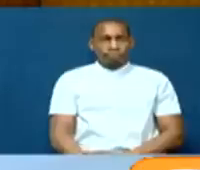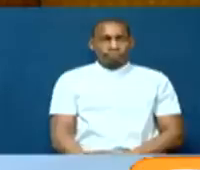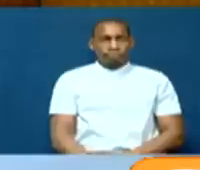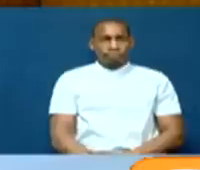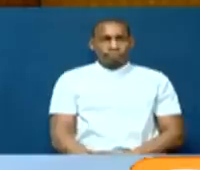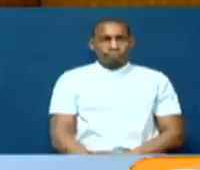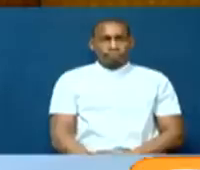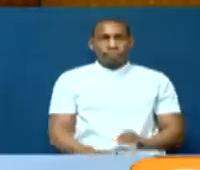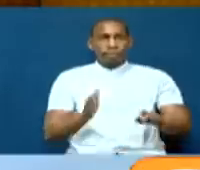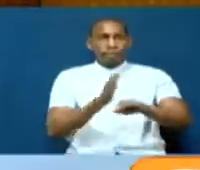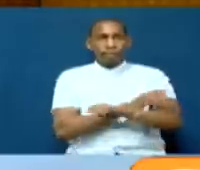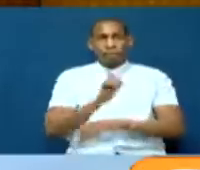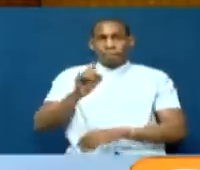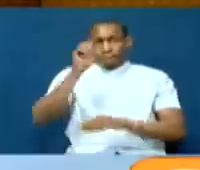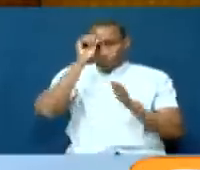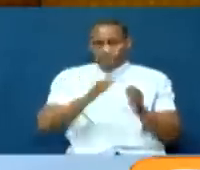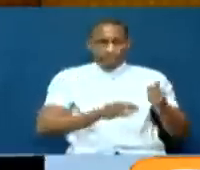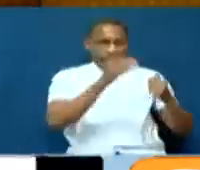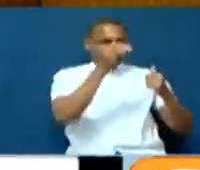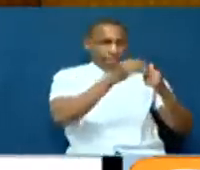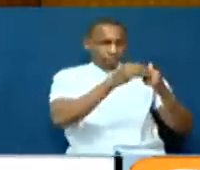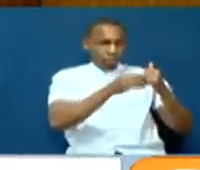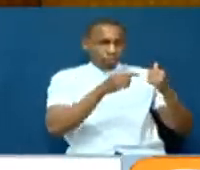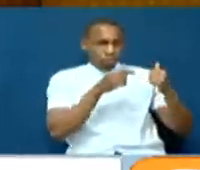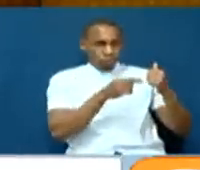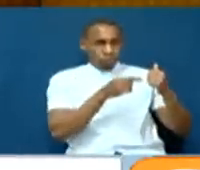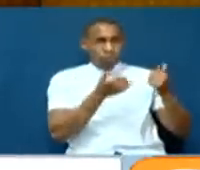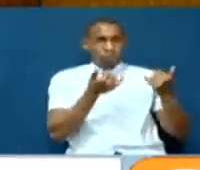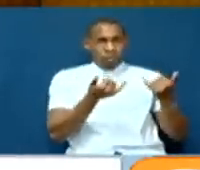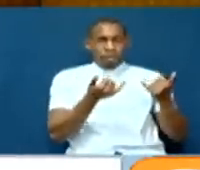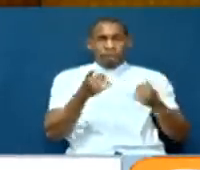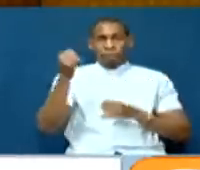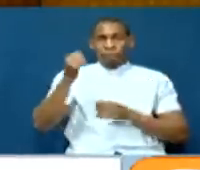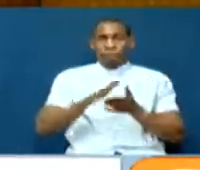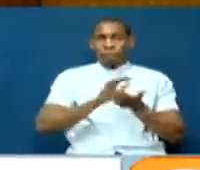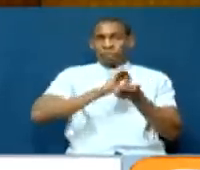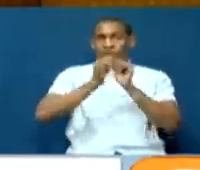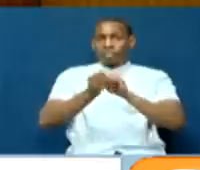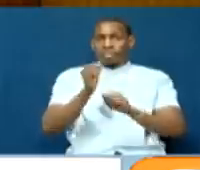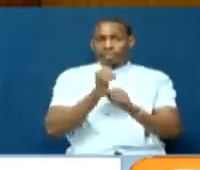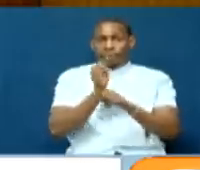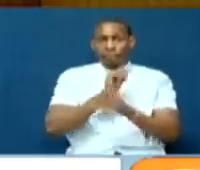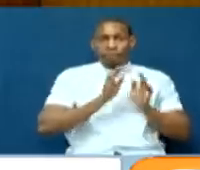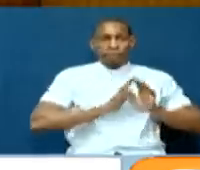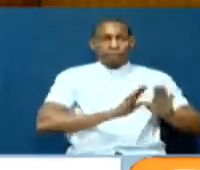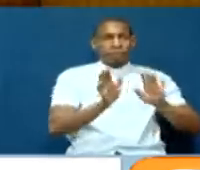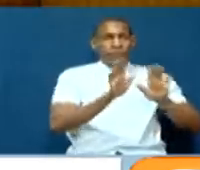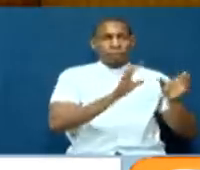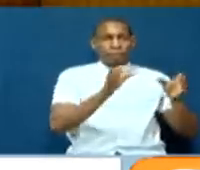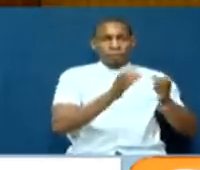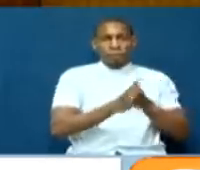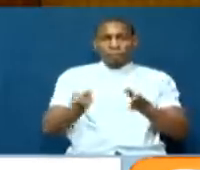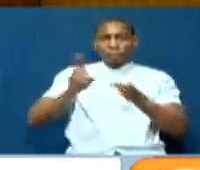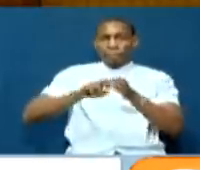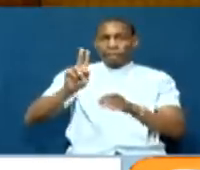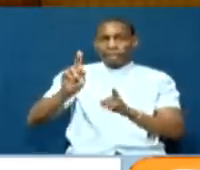And embattled former Nairobi Governor Mike Sonko has made a political about turn and ditched a wiper party for the